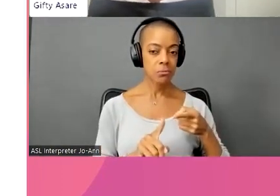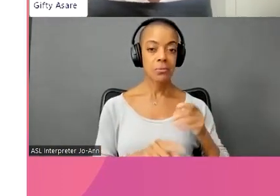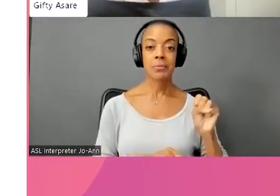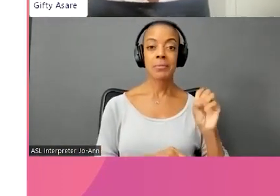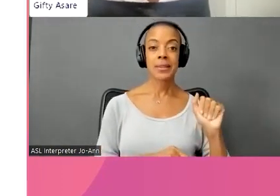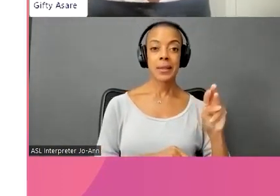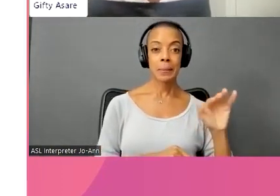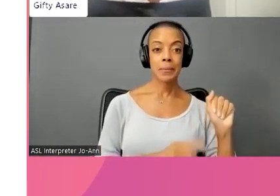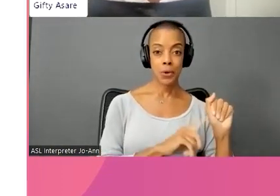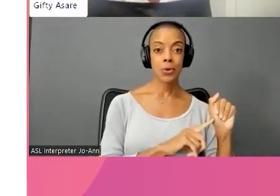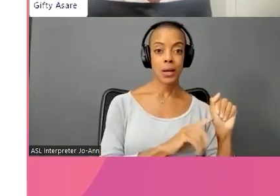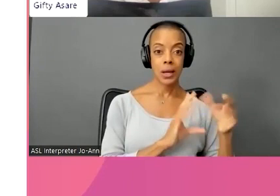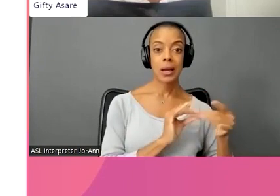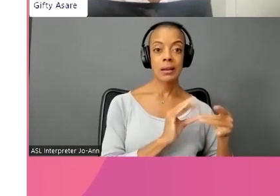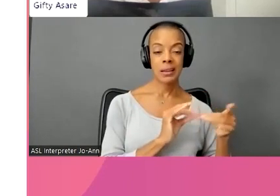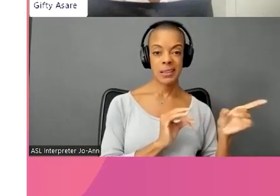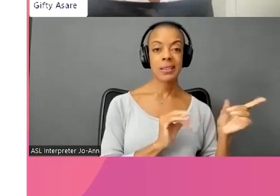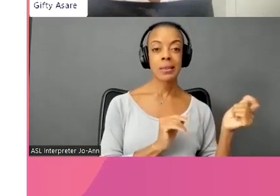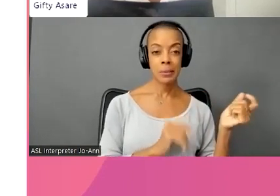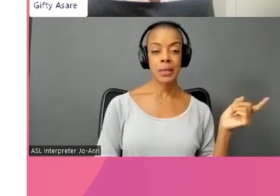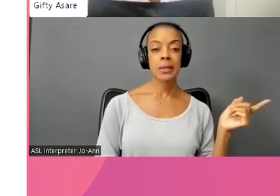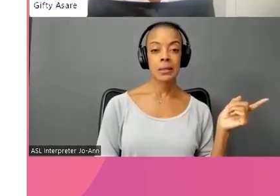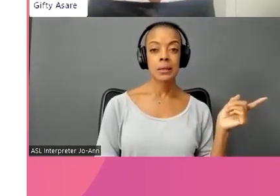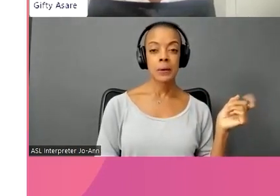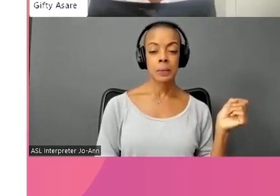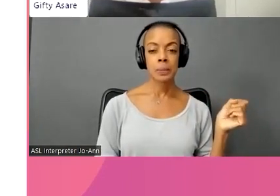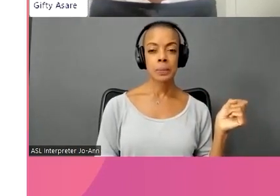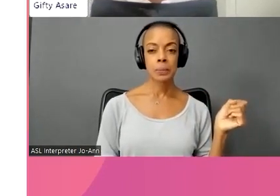spoke to some of the